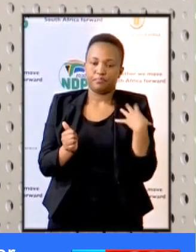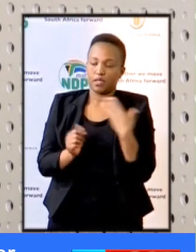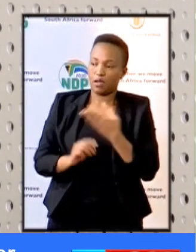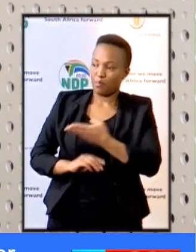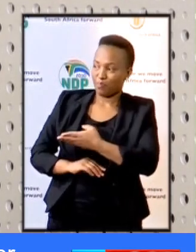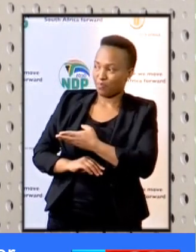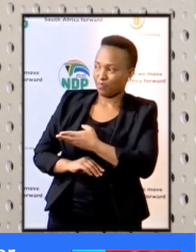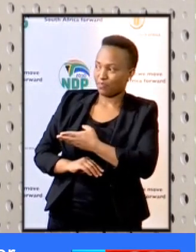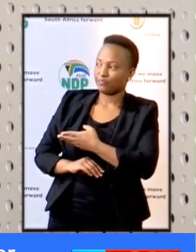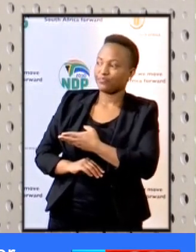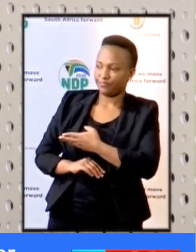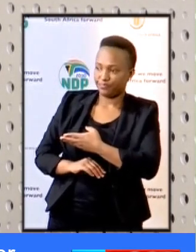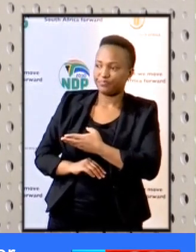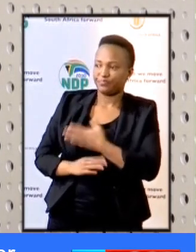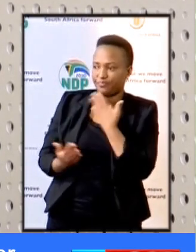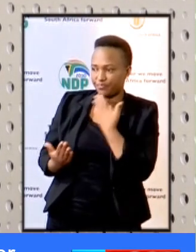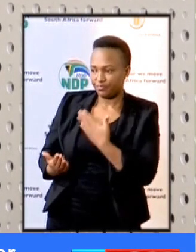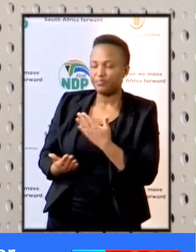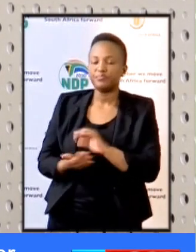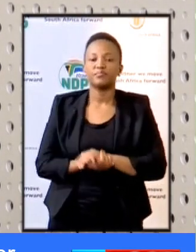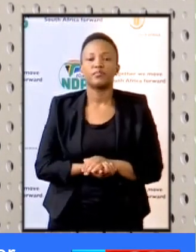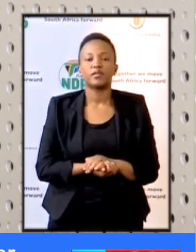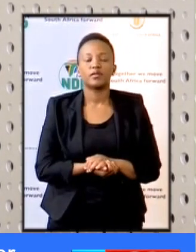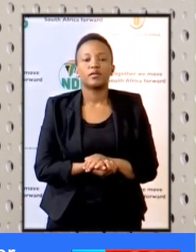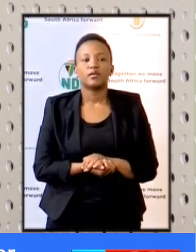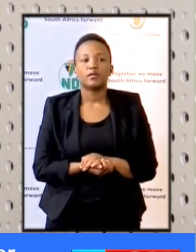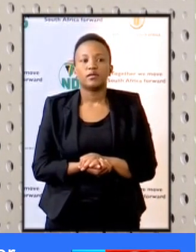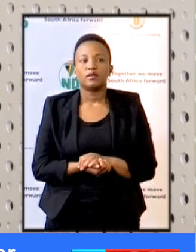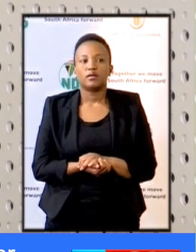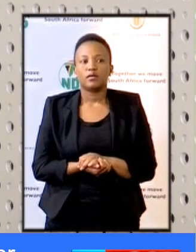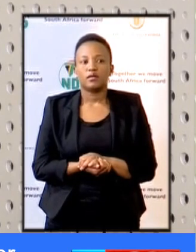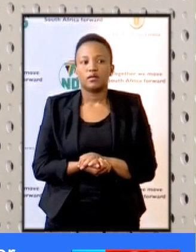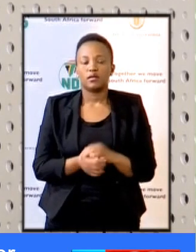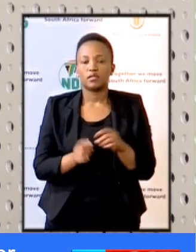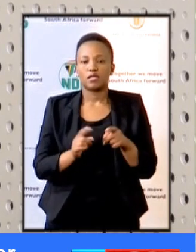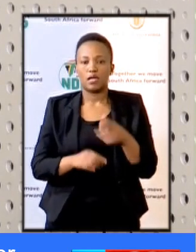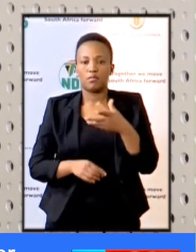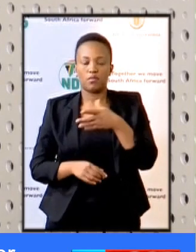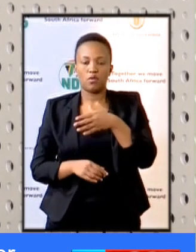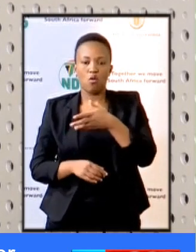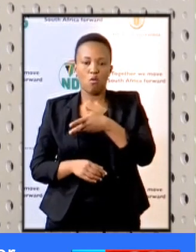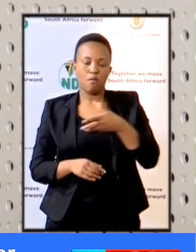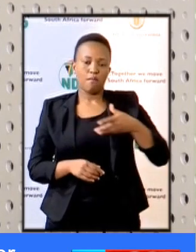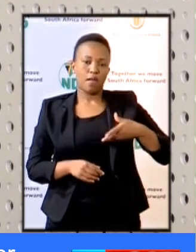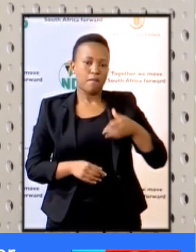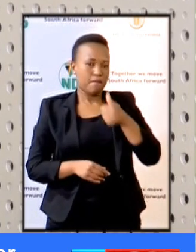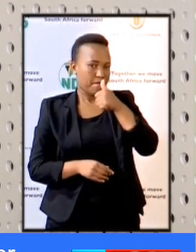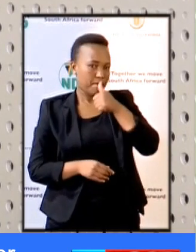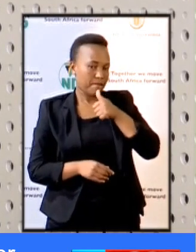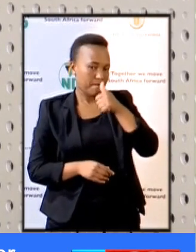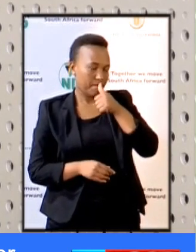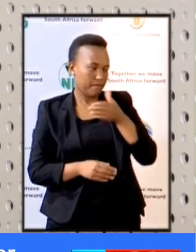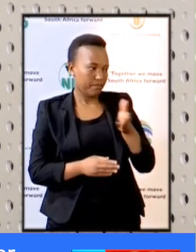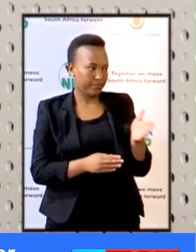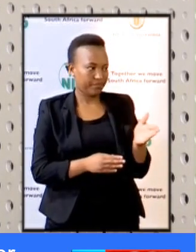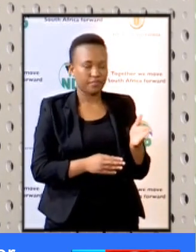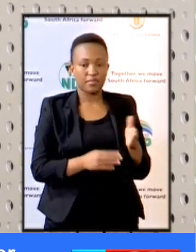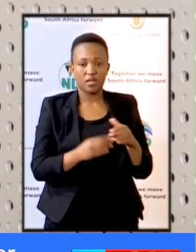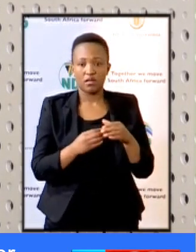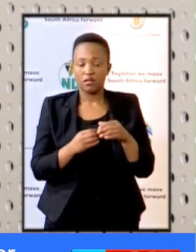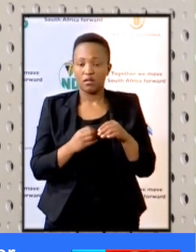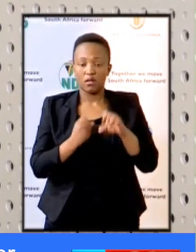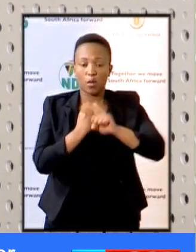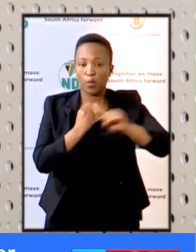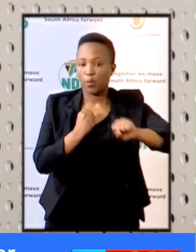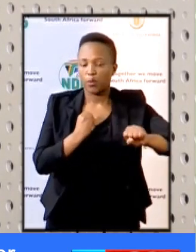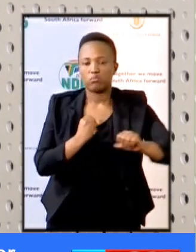Mhawuli. Isekela lika Mama Motshekga. Without any further ado,